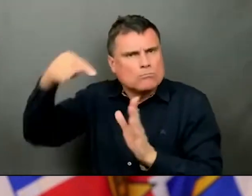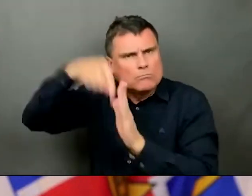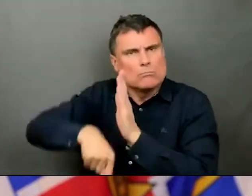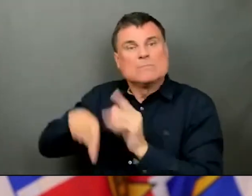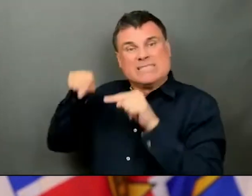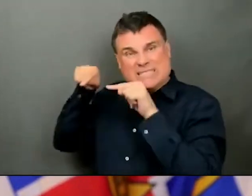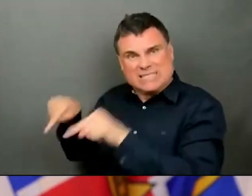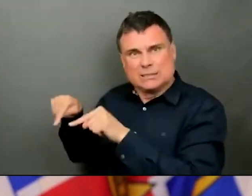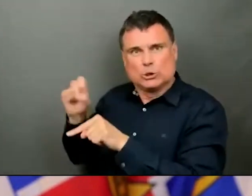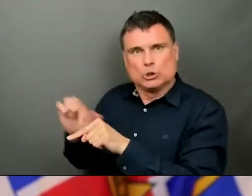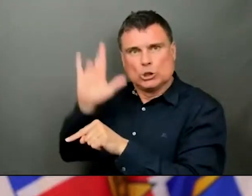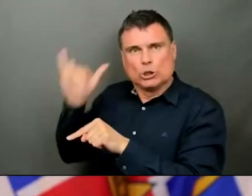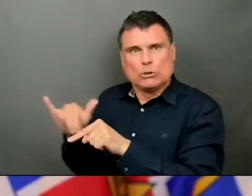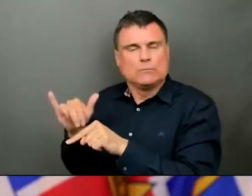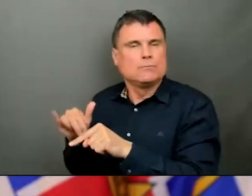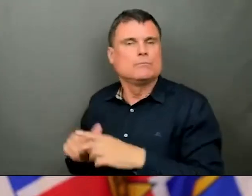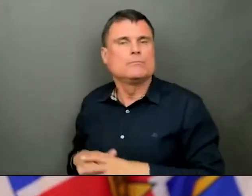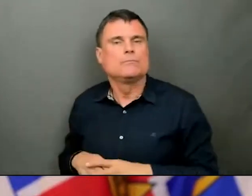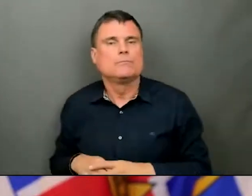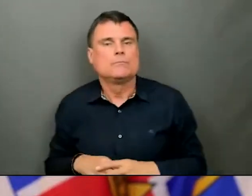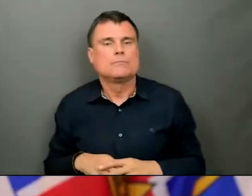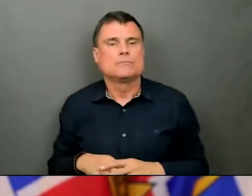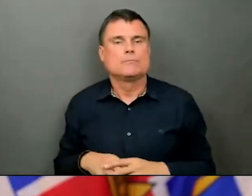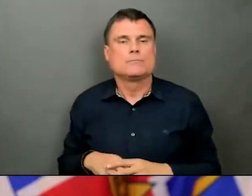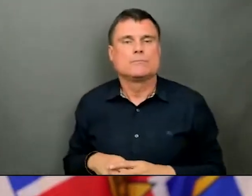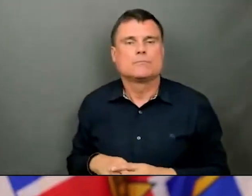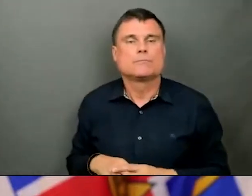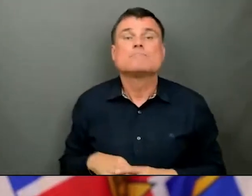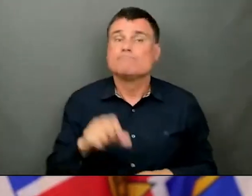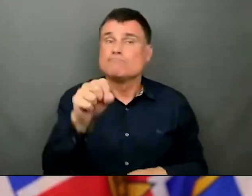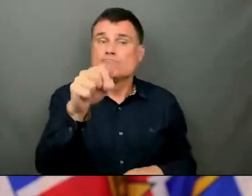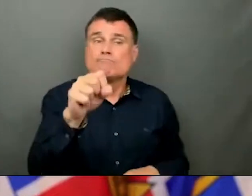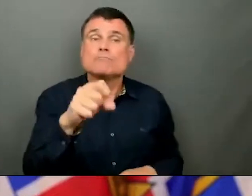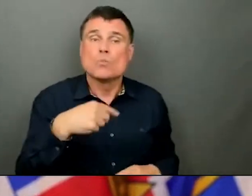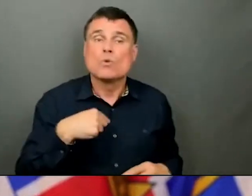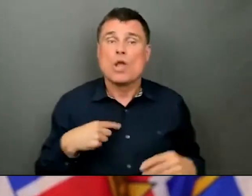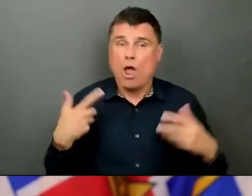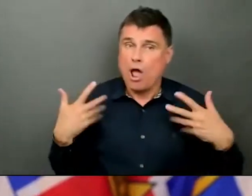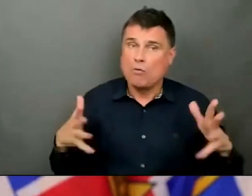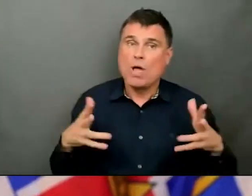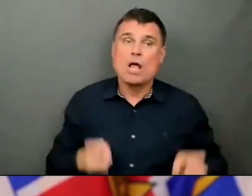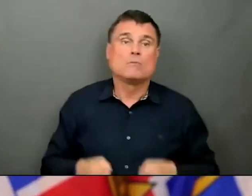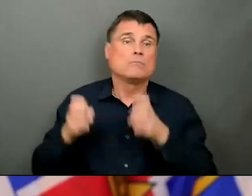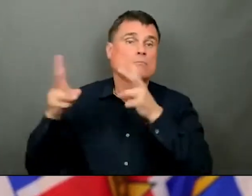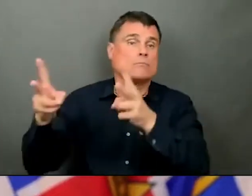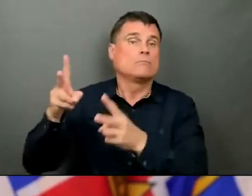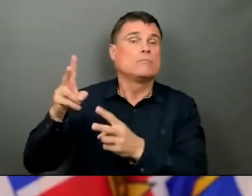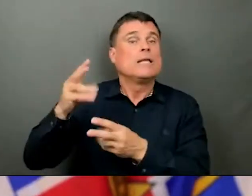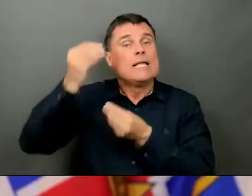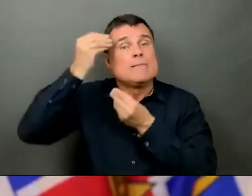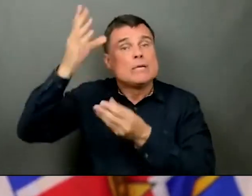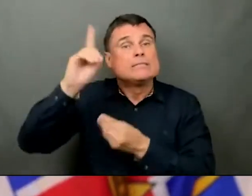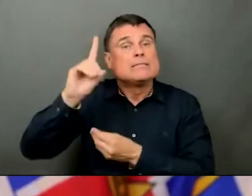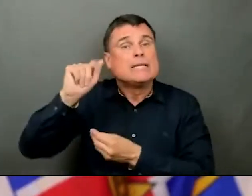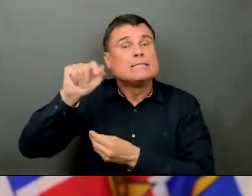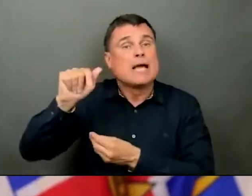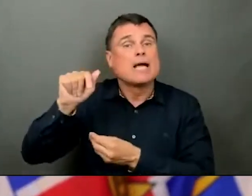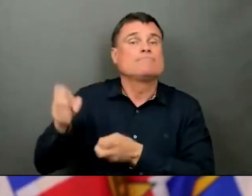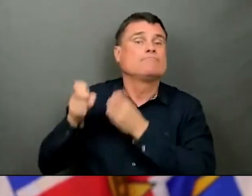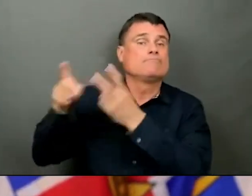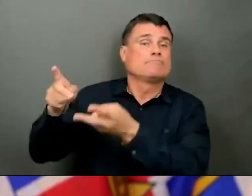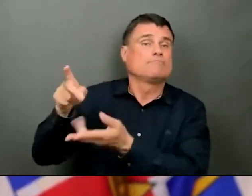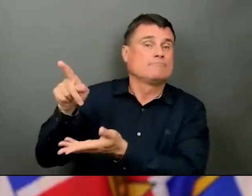Yes, and these are the data that we've posted already. We're working on, and I was hoping to have ready last week, but